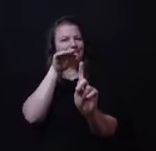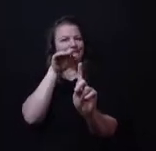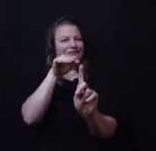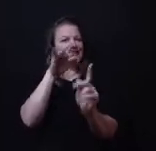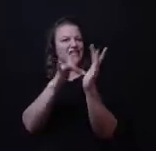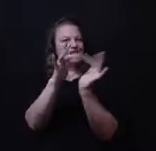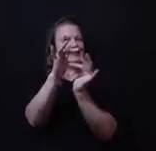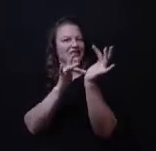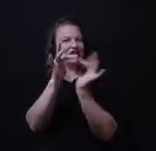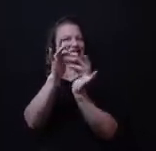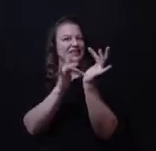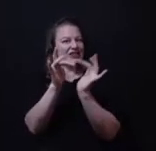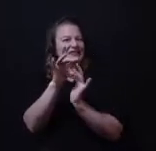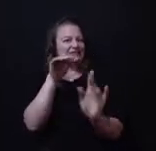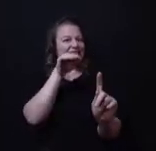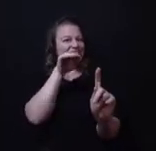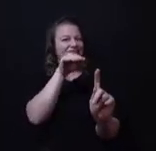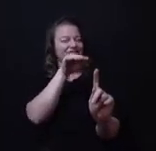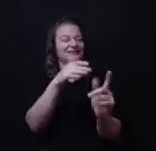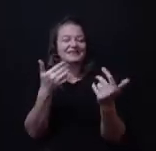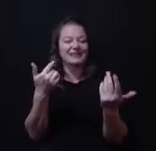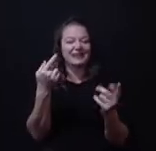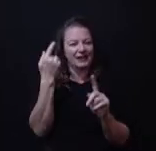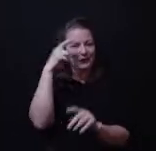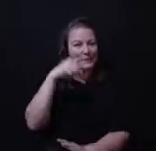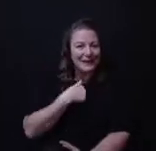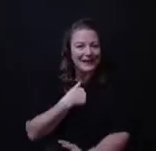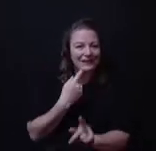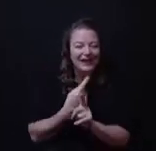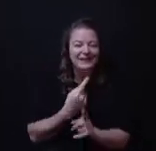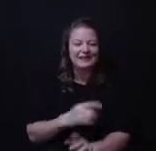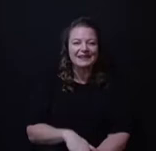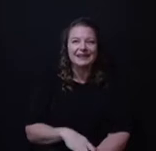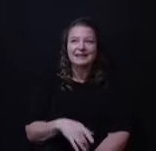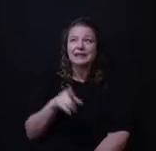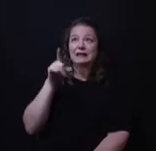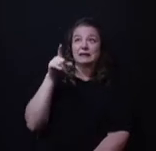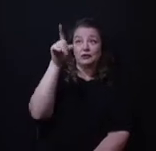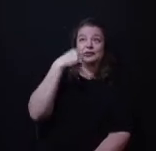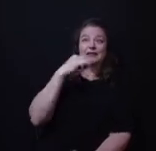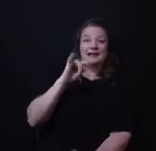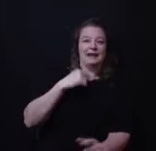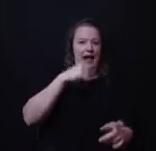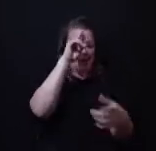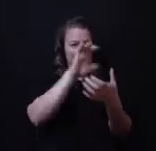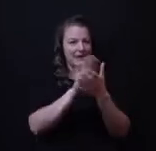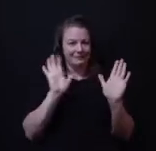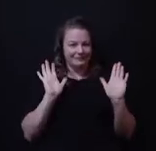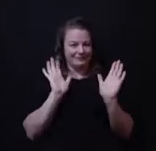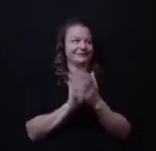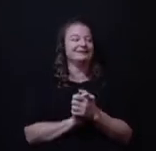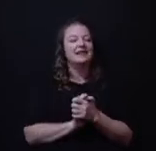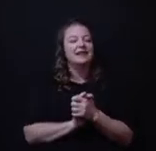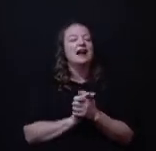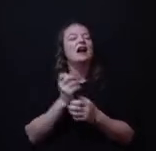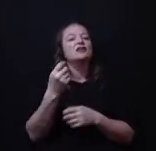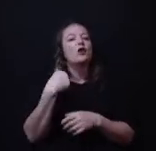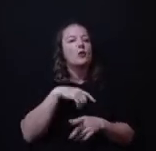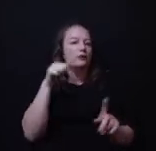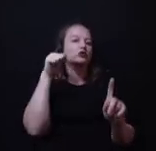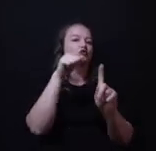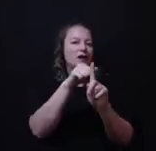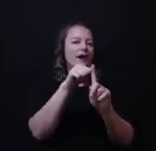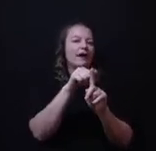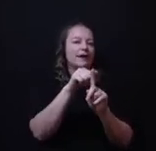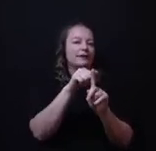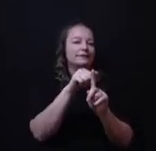Jesus, Jesus, Jesus, Jesus, Jesus." You said, "I believe," kind of, because he's, well, then. So we got tricked into coming